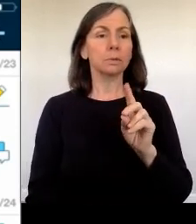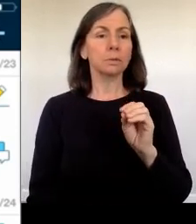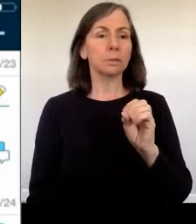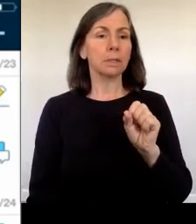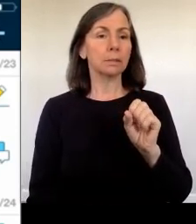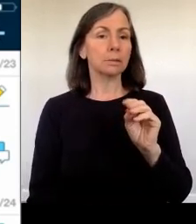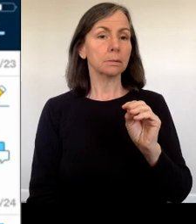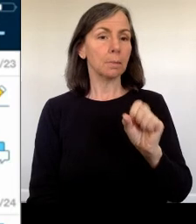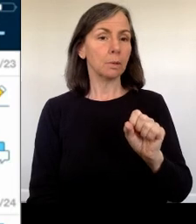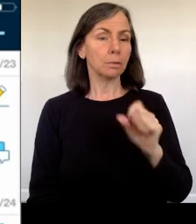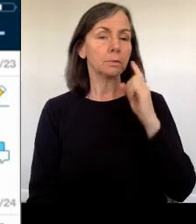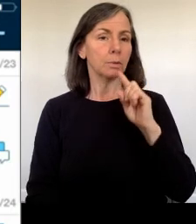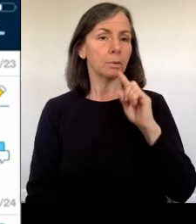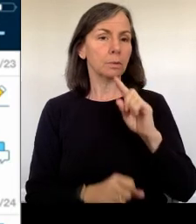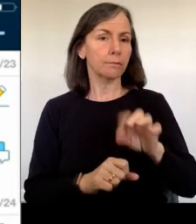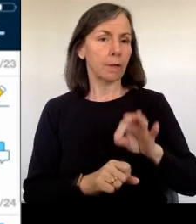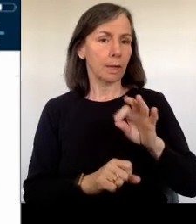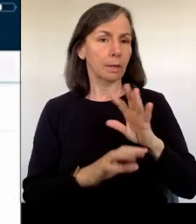equation.